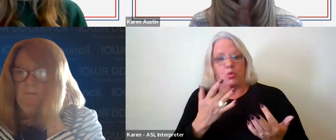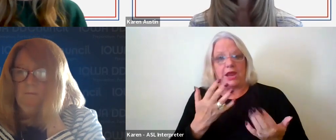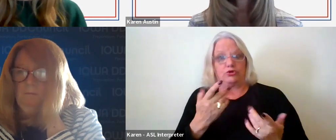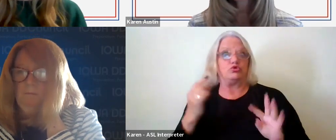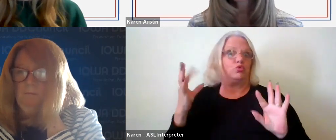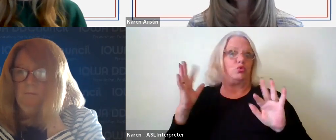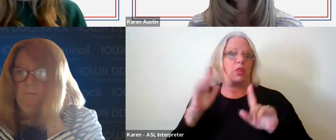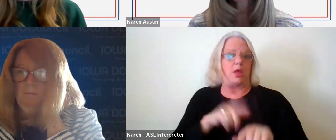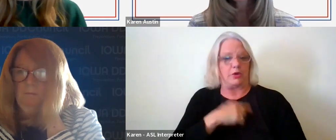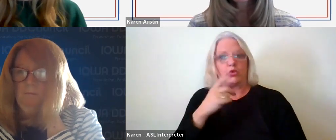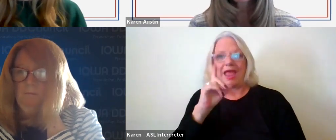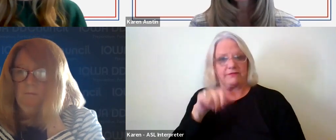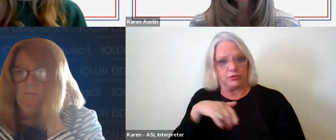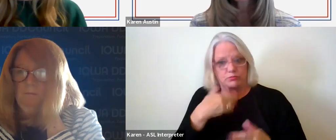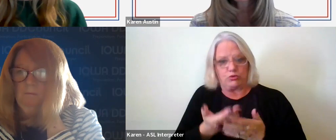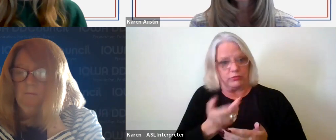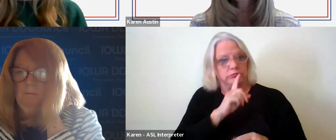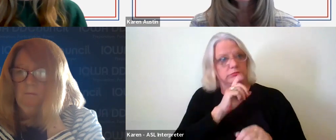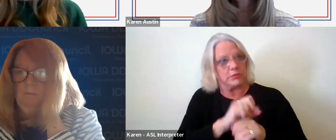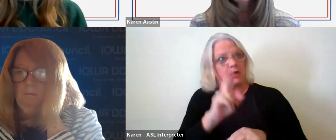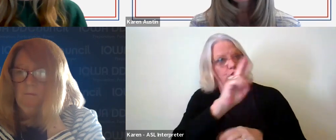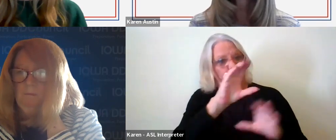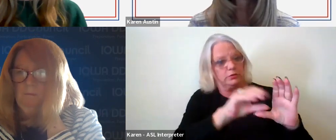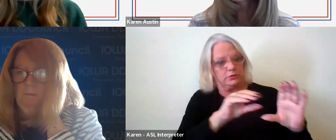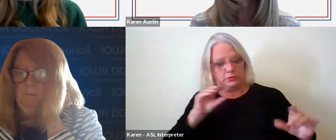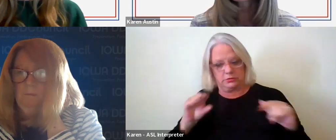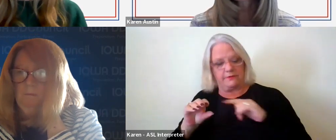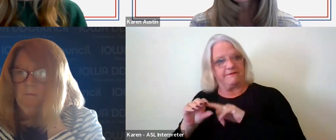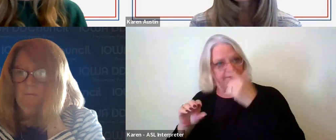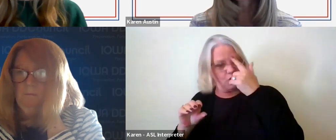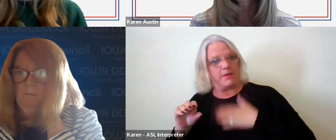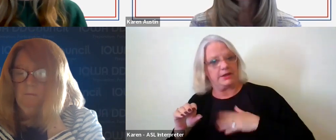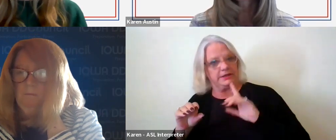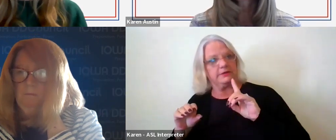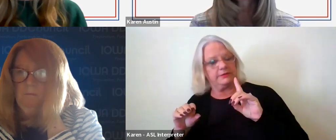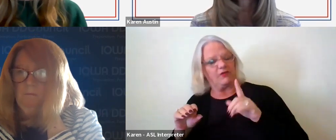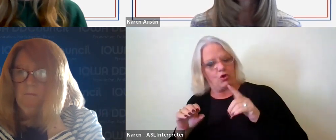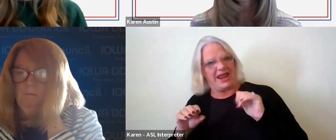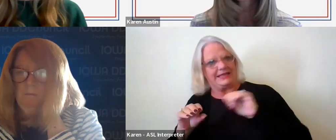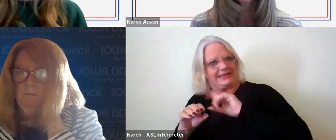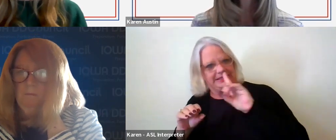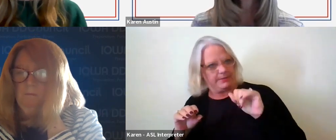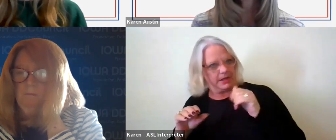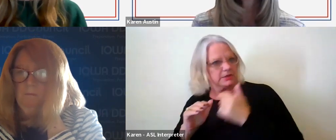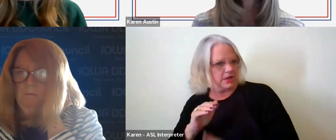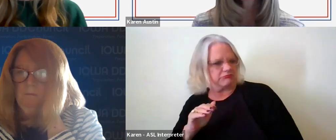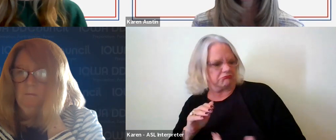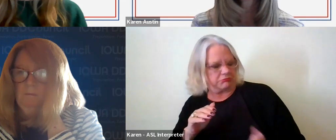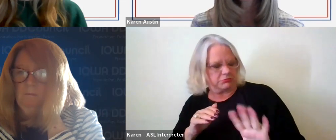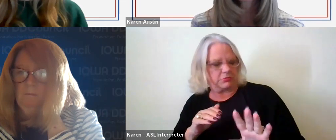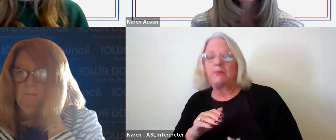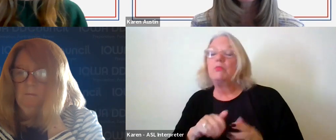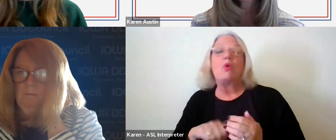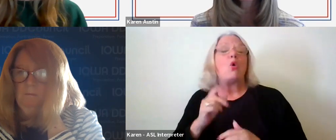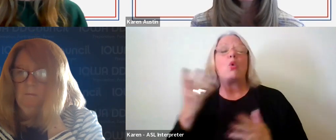be able to prove that it was used for a qualified disability expense. But to my knowledge, the only real caution and restriction